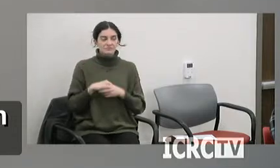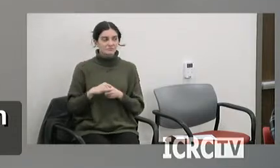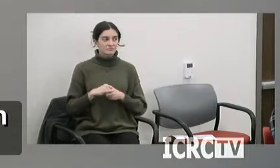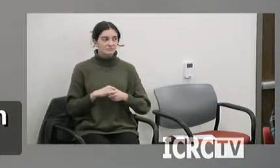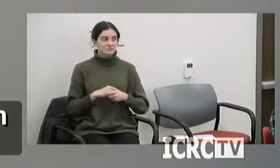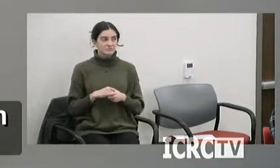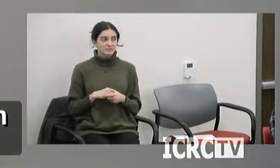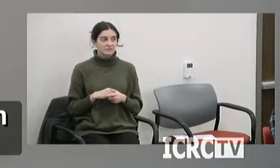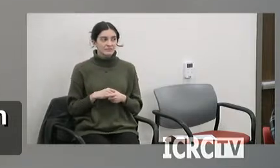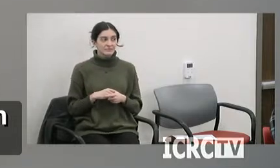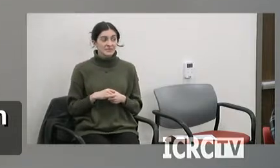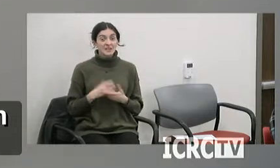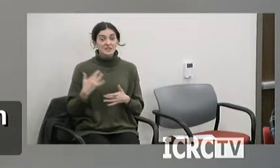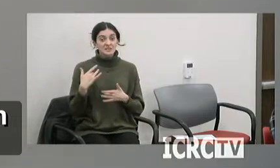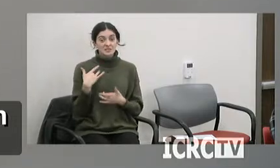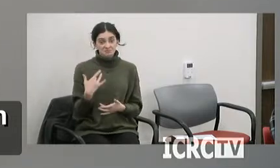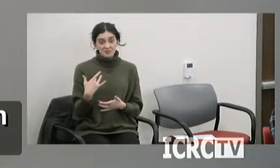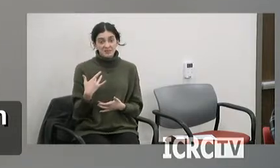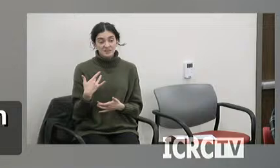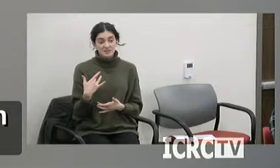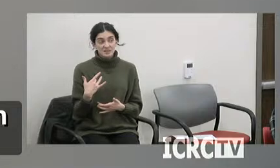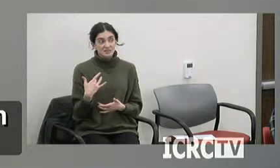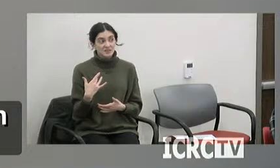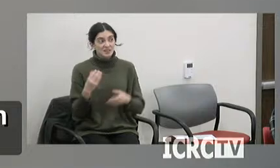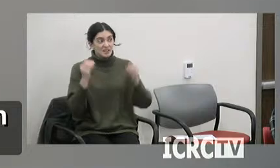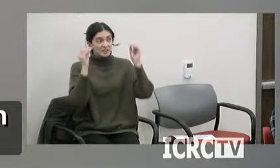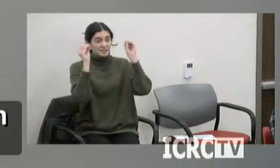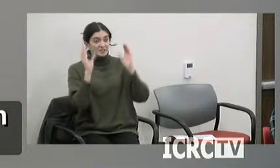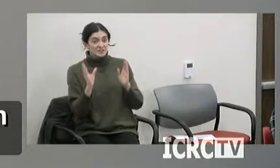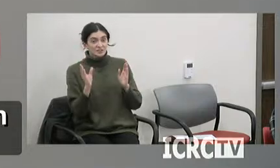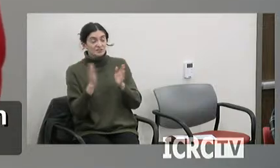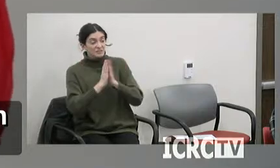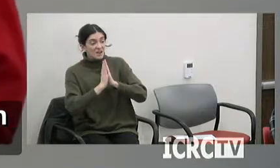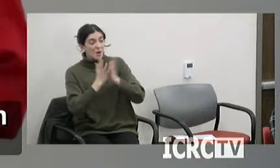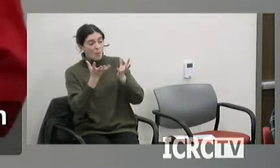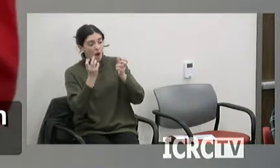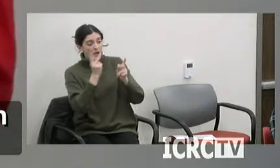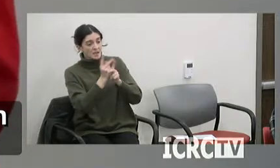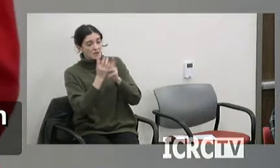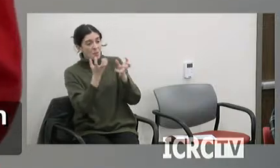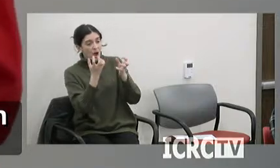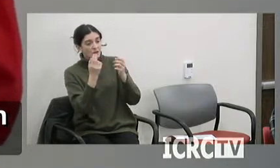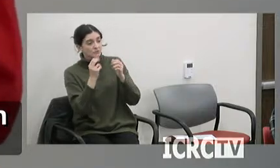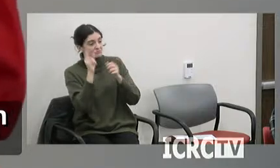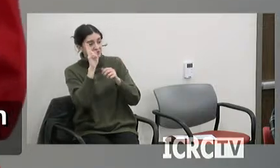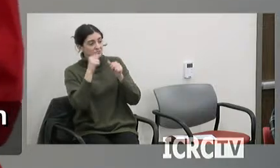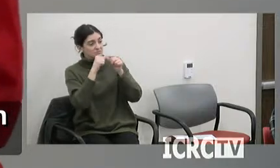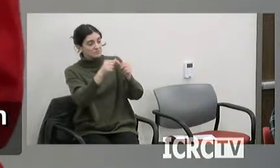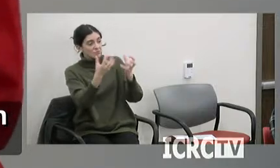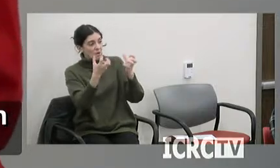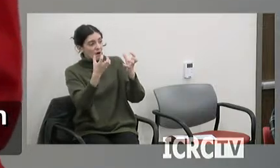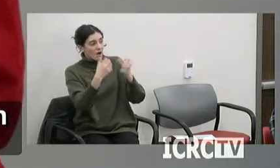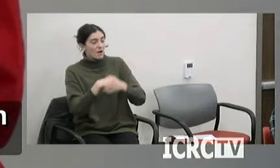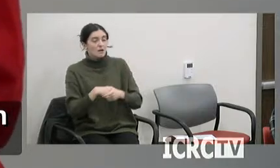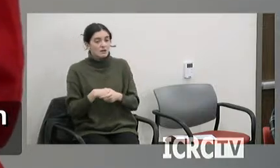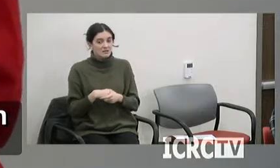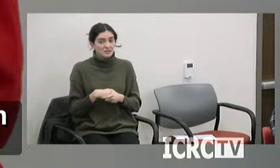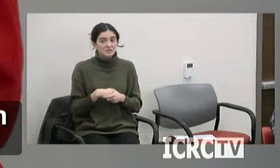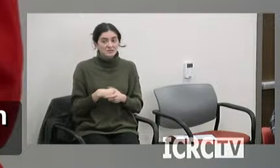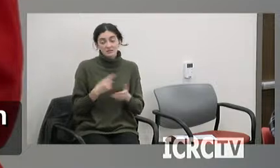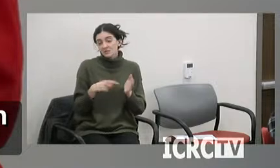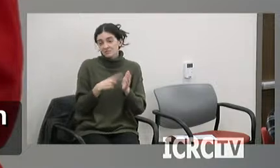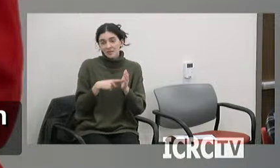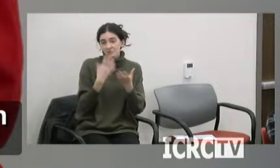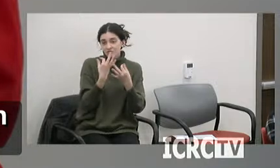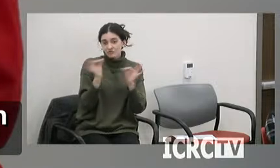10 we're asked to keep things that we have to find a way to pay for once those free subscriptions run out.